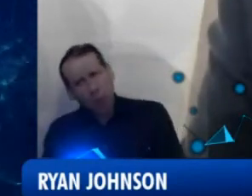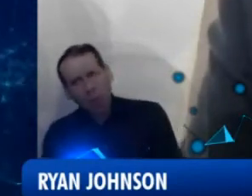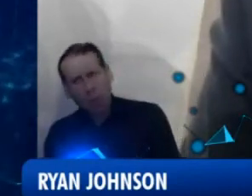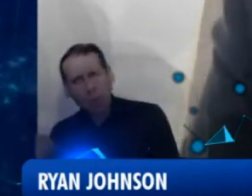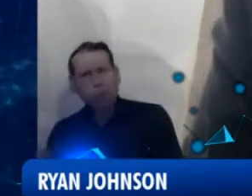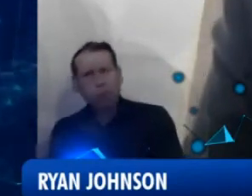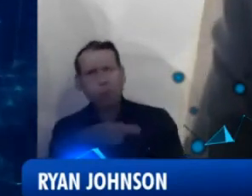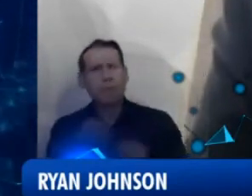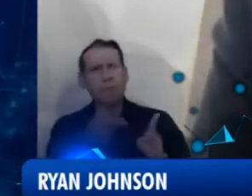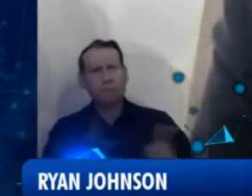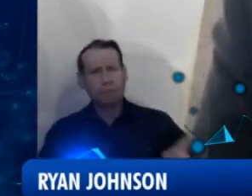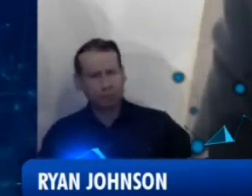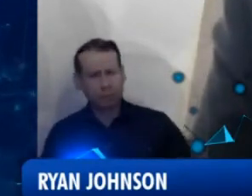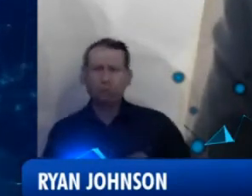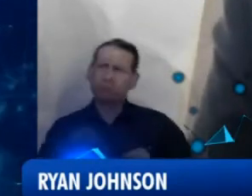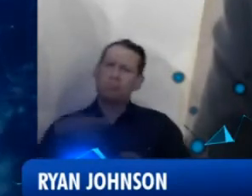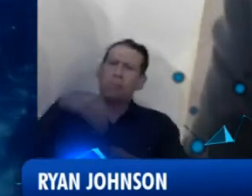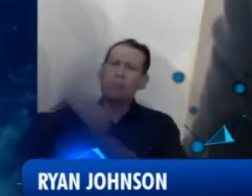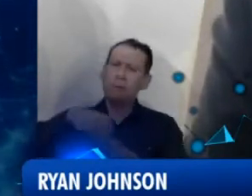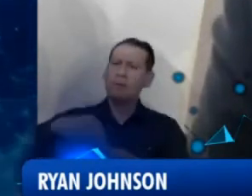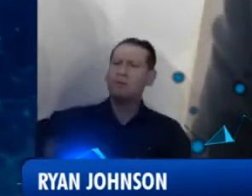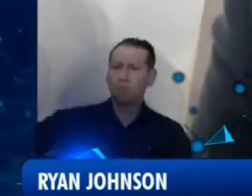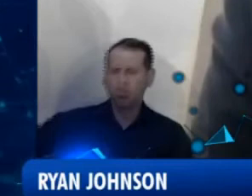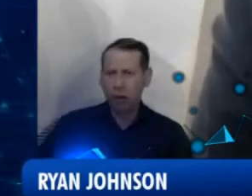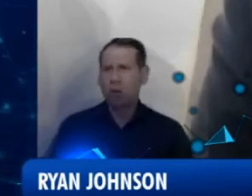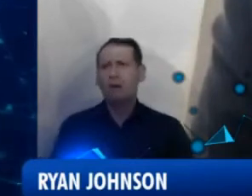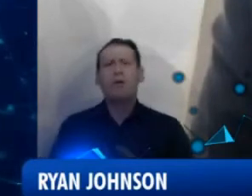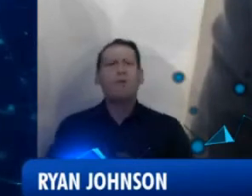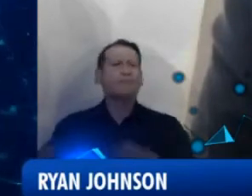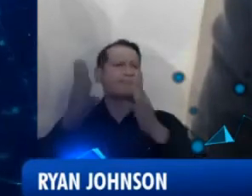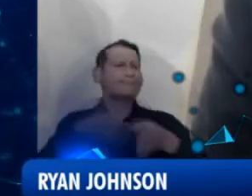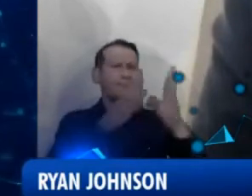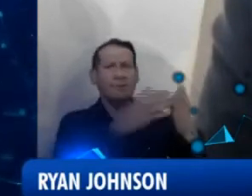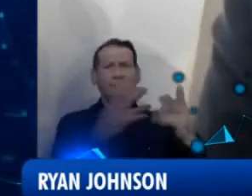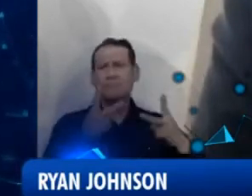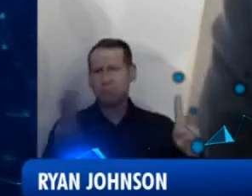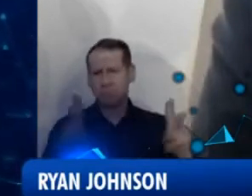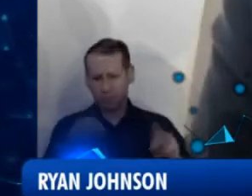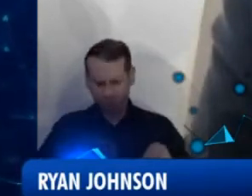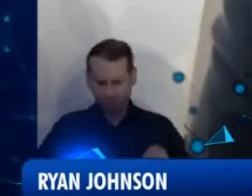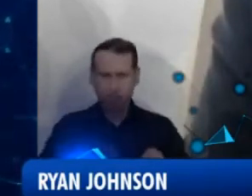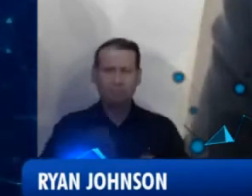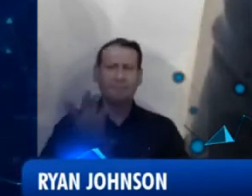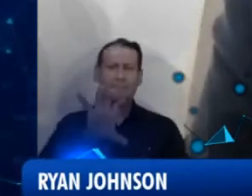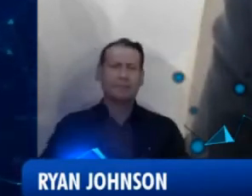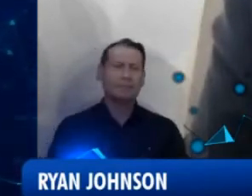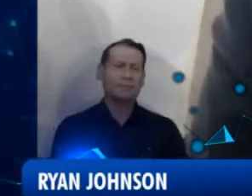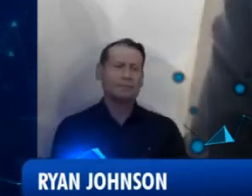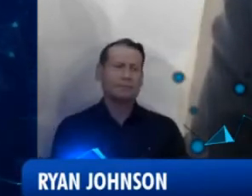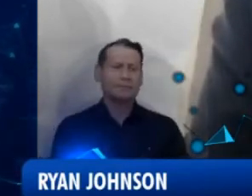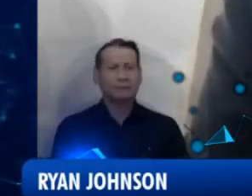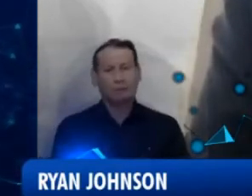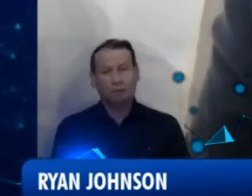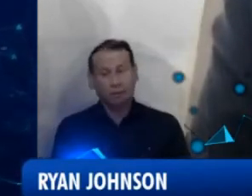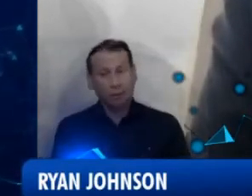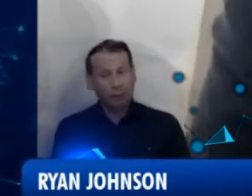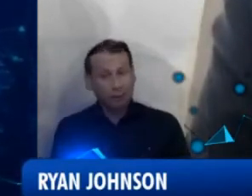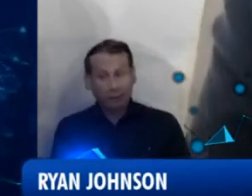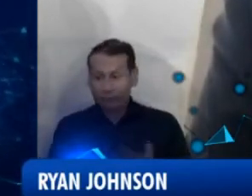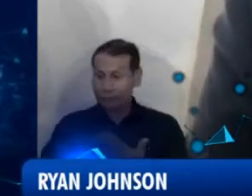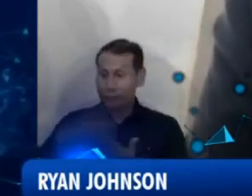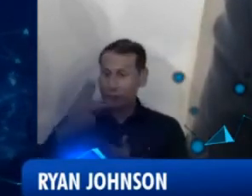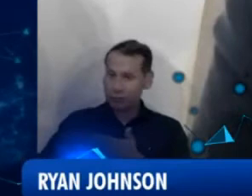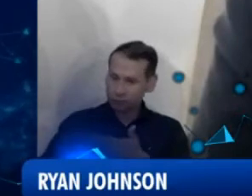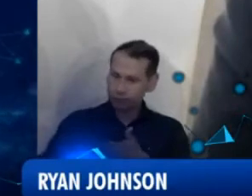in schools and public buildings in the country. And we were able to deploy quickly